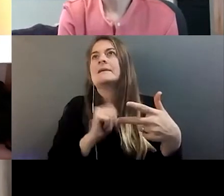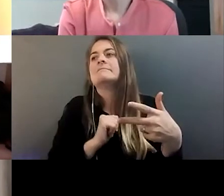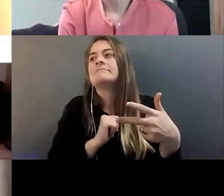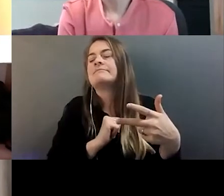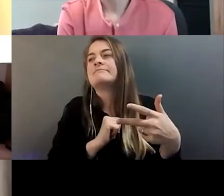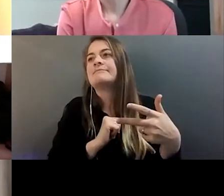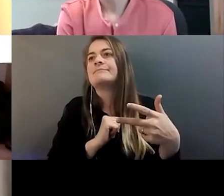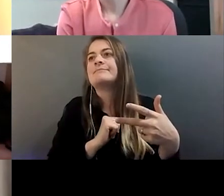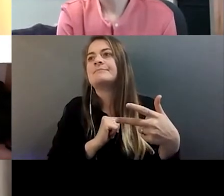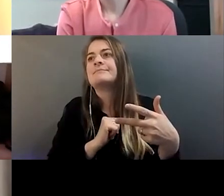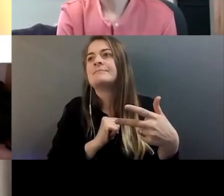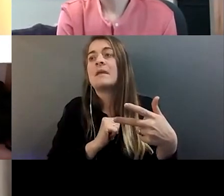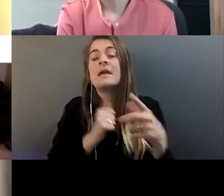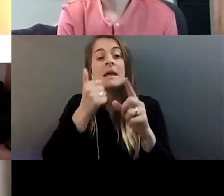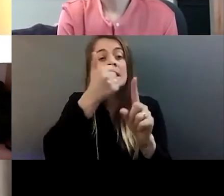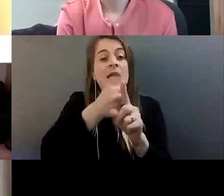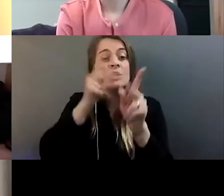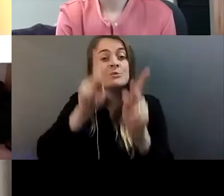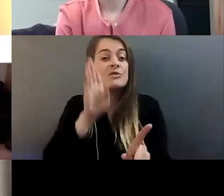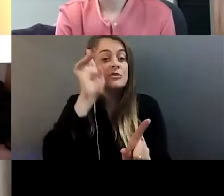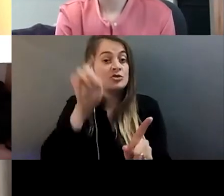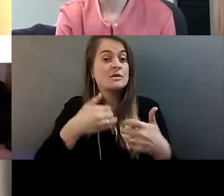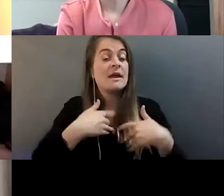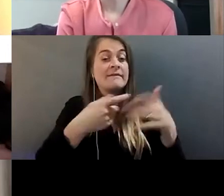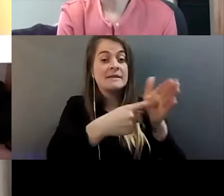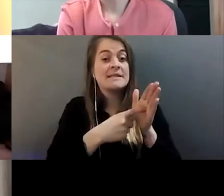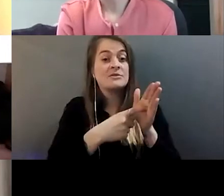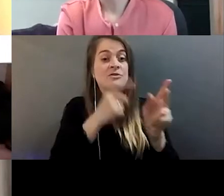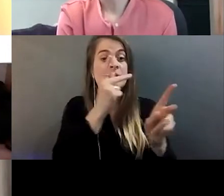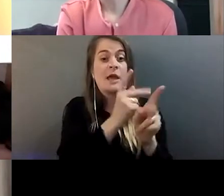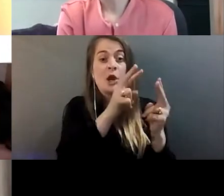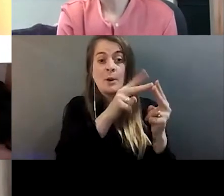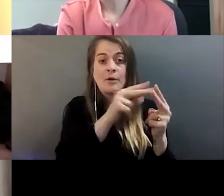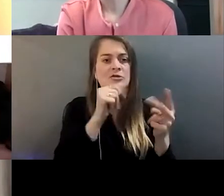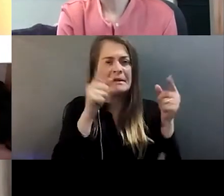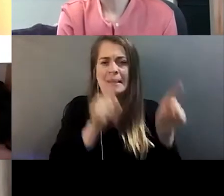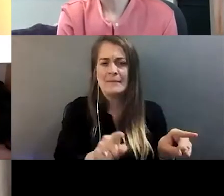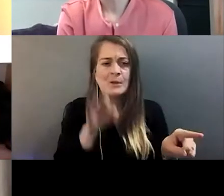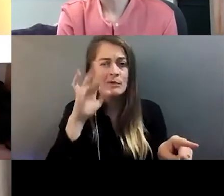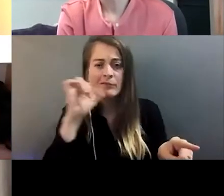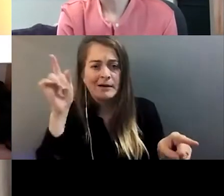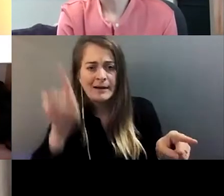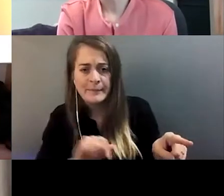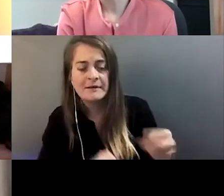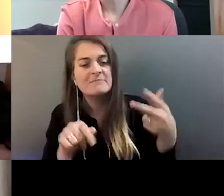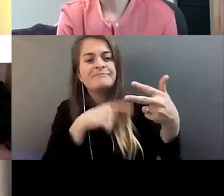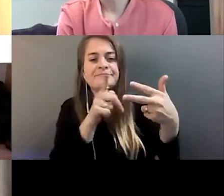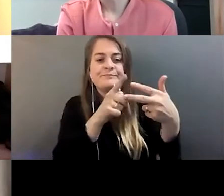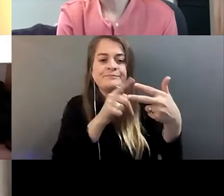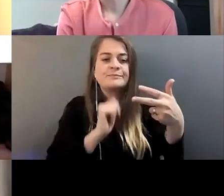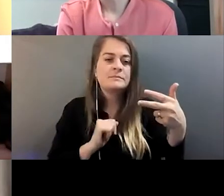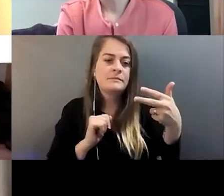every resident should be able to have an essential care partner. That didn't happen. It's not going to happen. The next one was